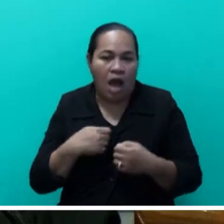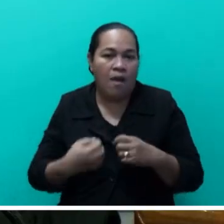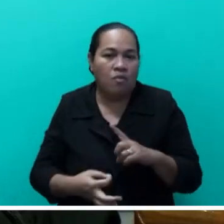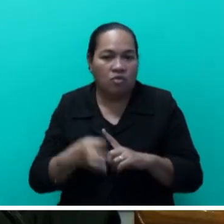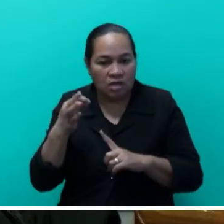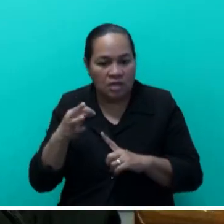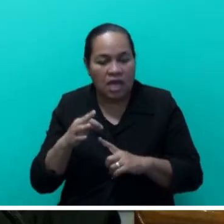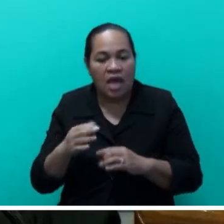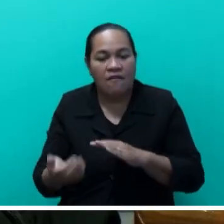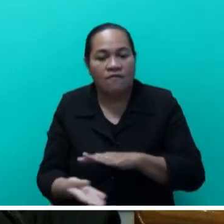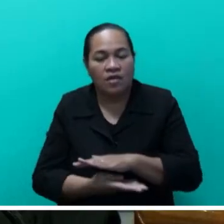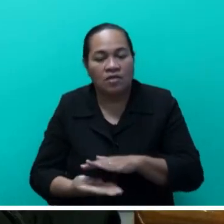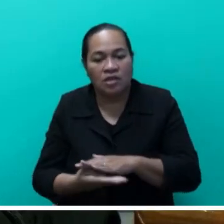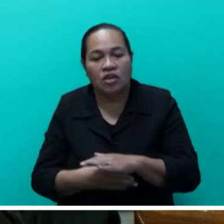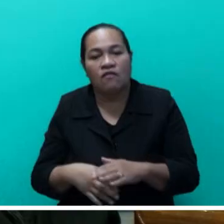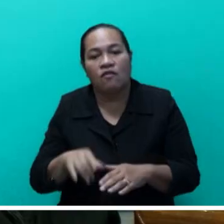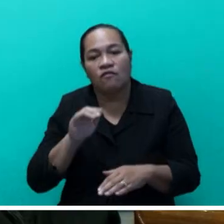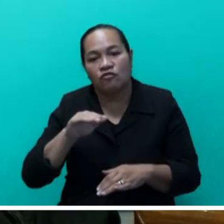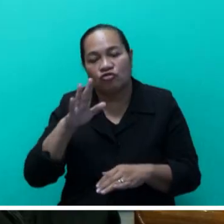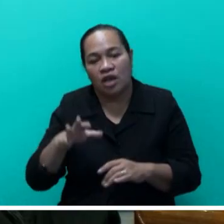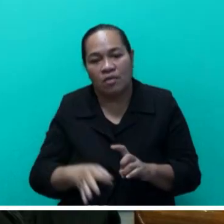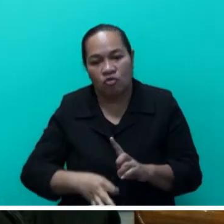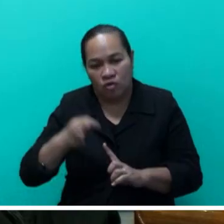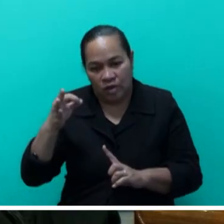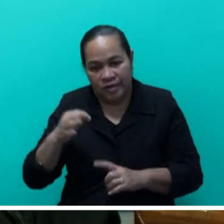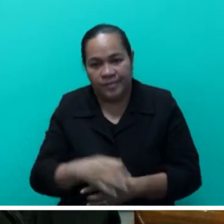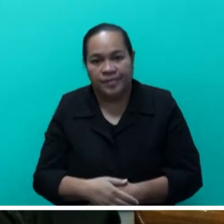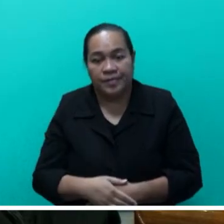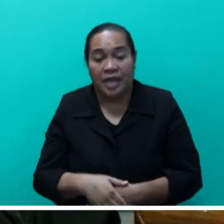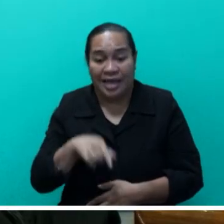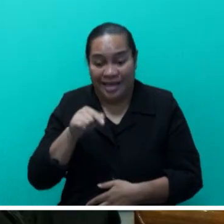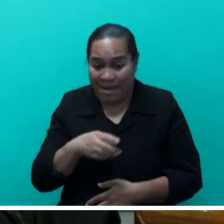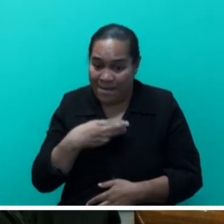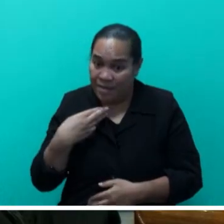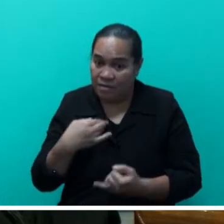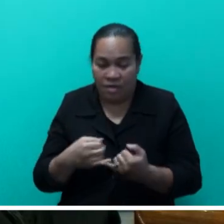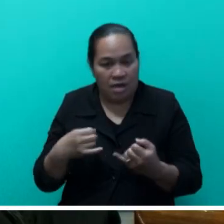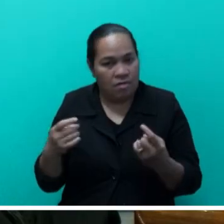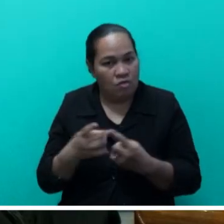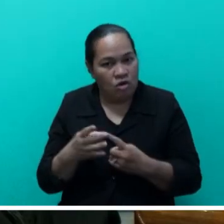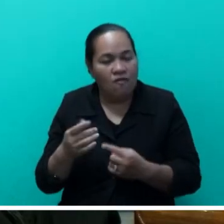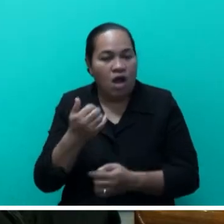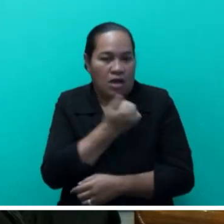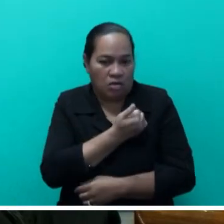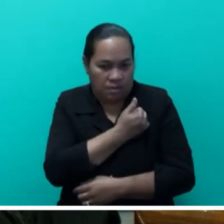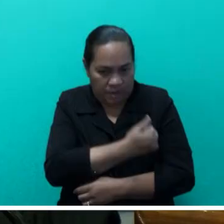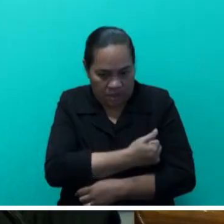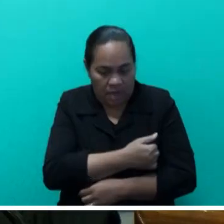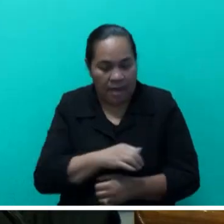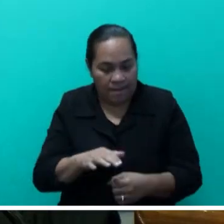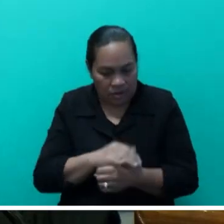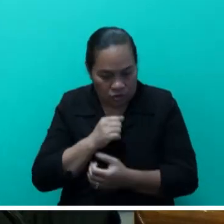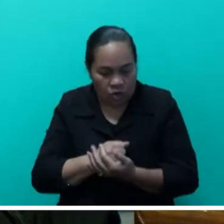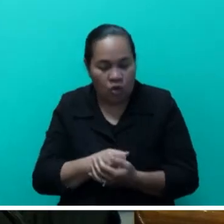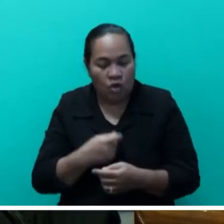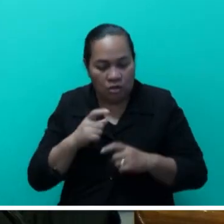for future improvement. The progress of the ministry is very critical for accountability, ensuring that we remain